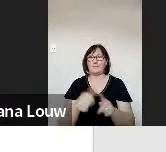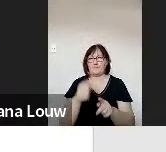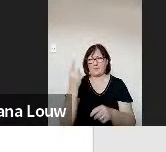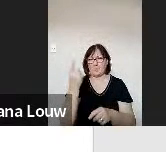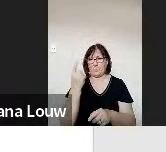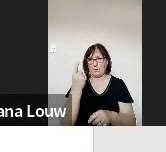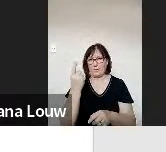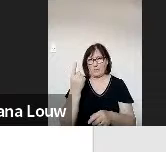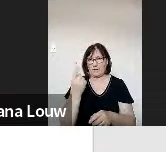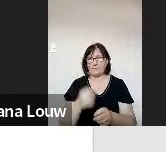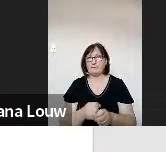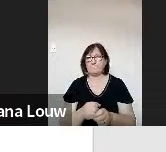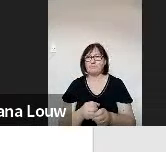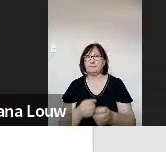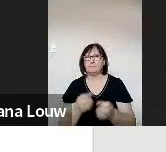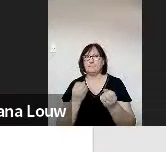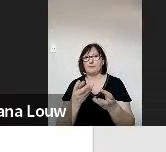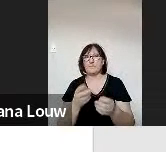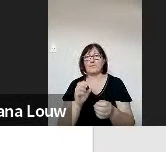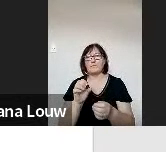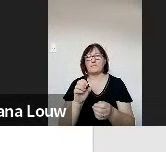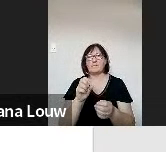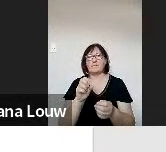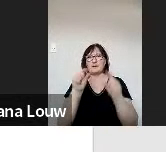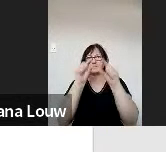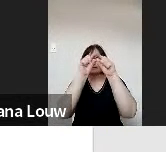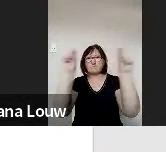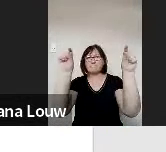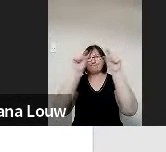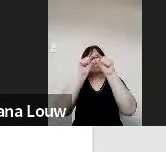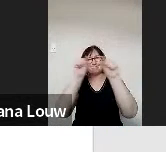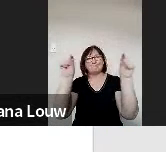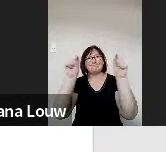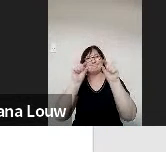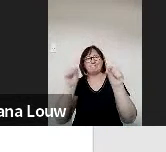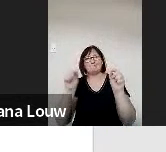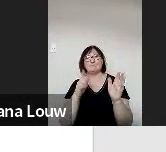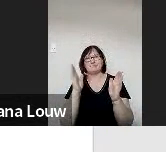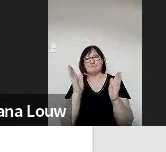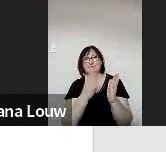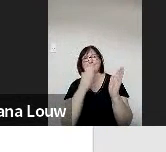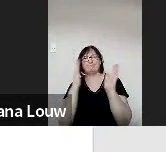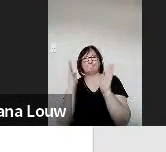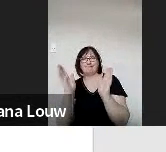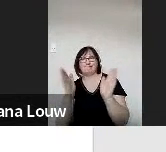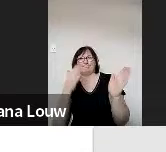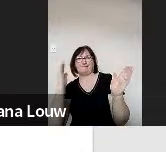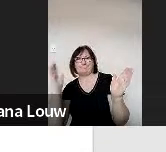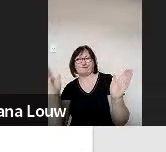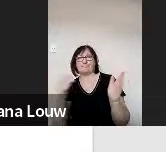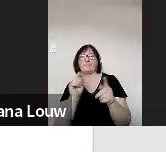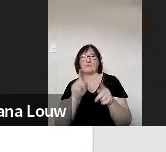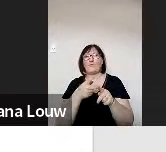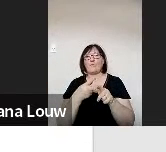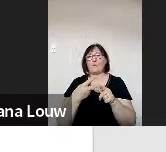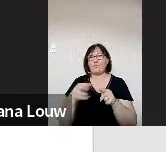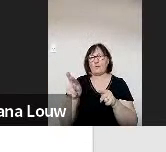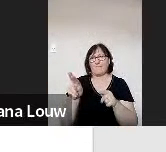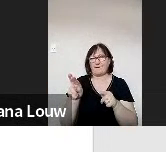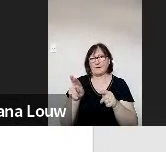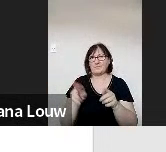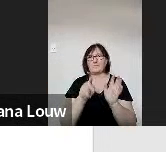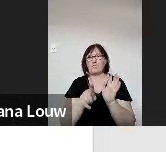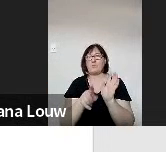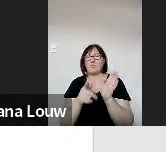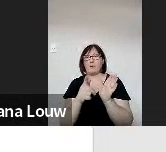that titles of section, chapters, and subchapters are provided for ease of reference only. For legal purposes,